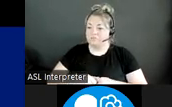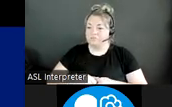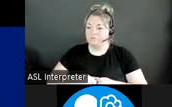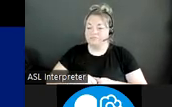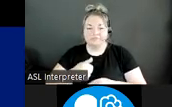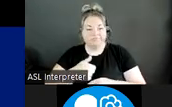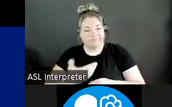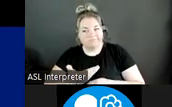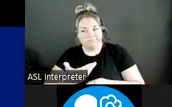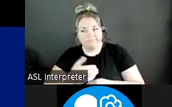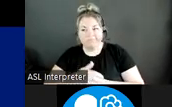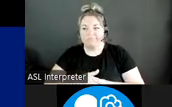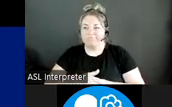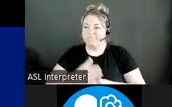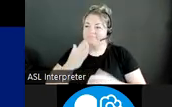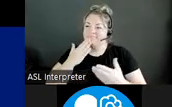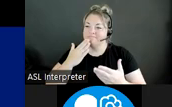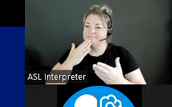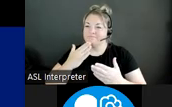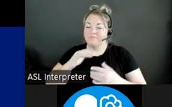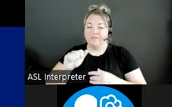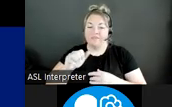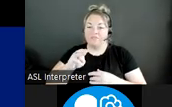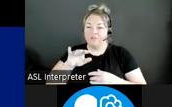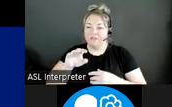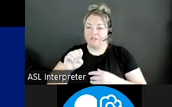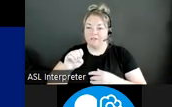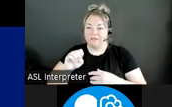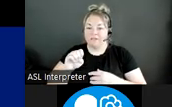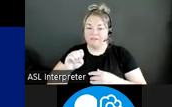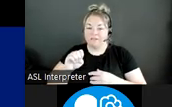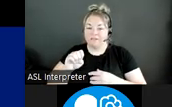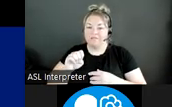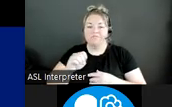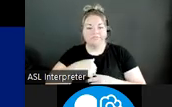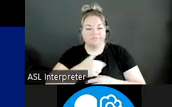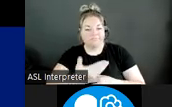Present. Thank you. Jamie Ulrich. I'm here.